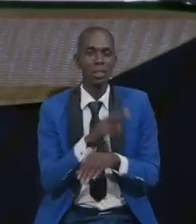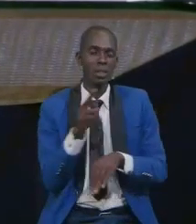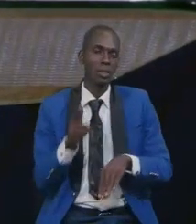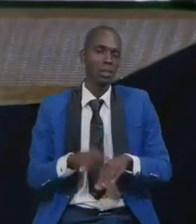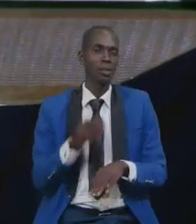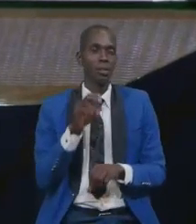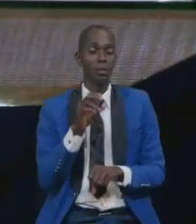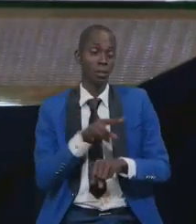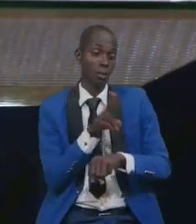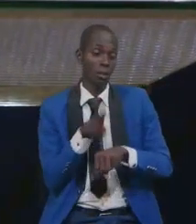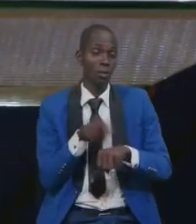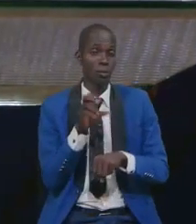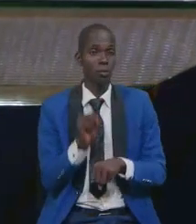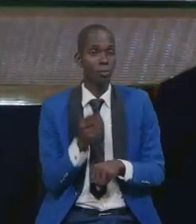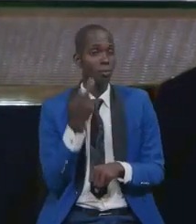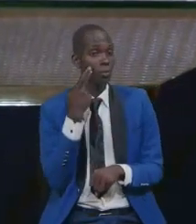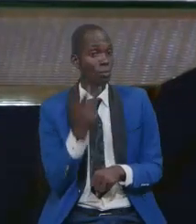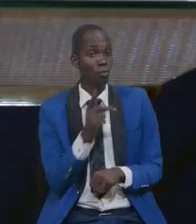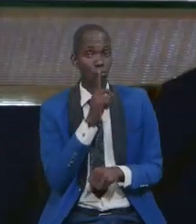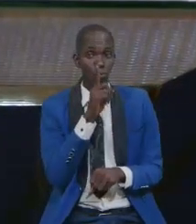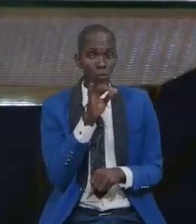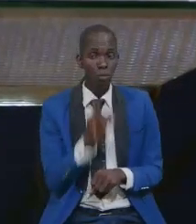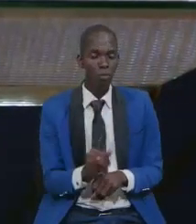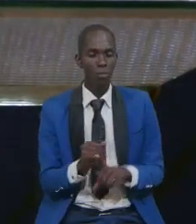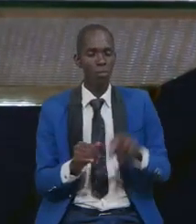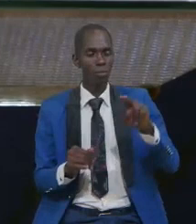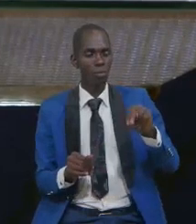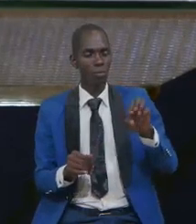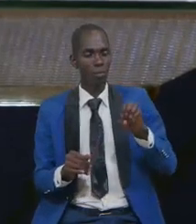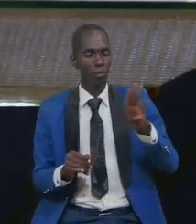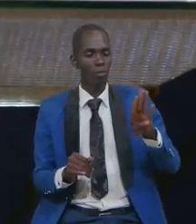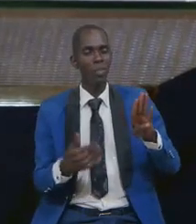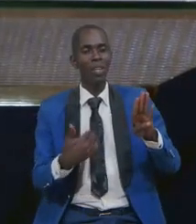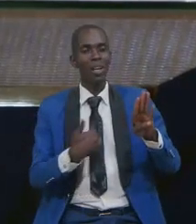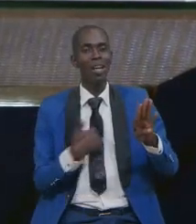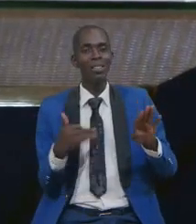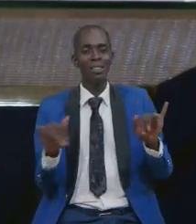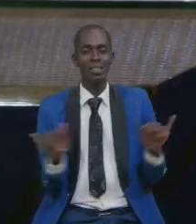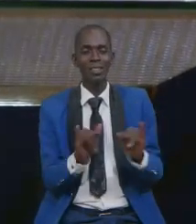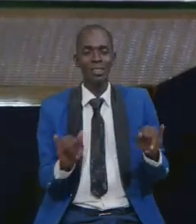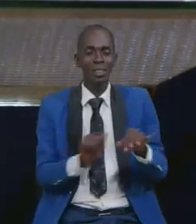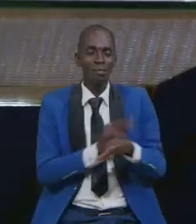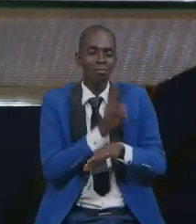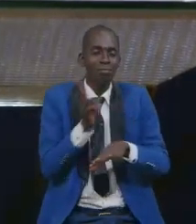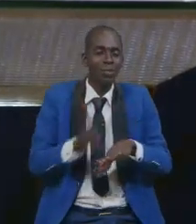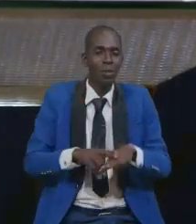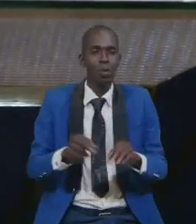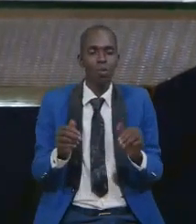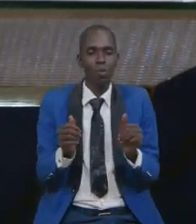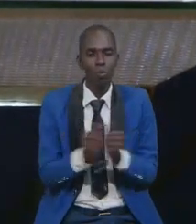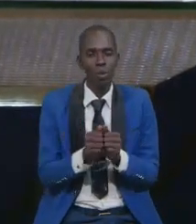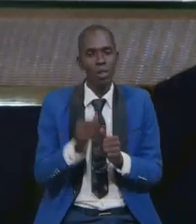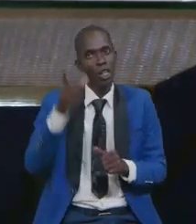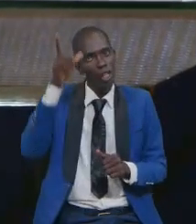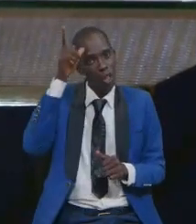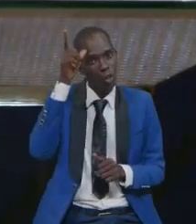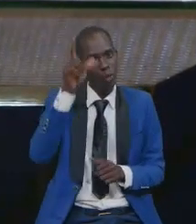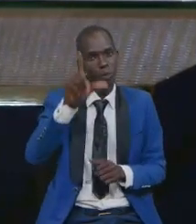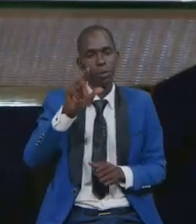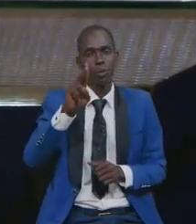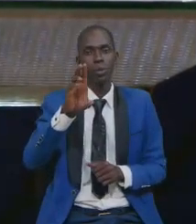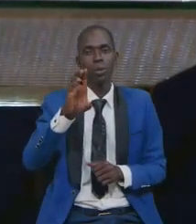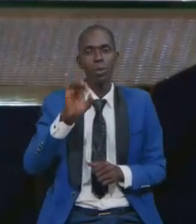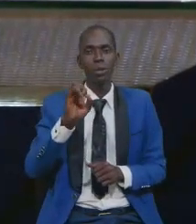Actually, Nebuchadnezzar had the nature of Satan, of Lucifer, because it was Lucifer